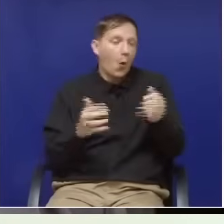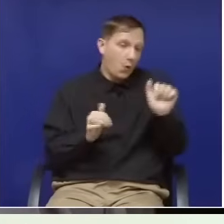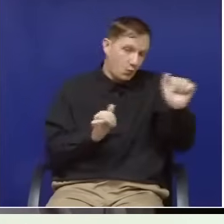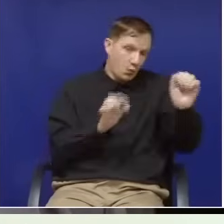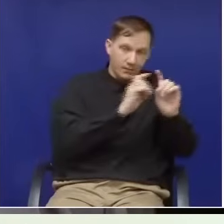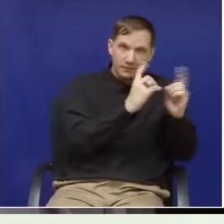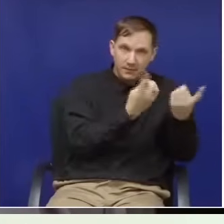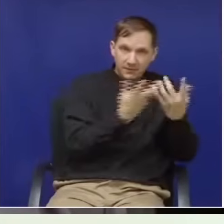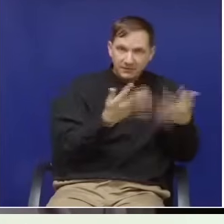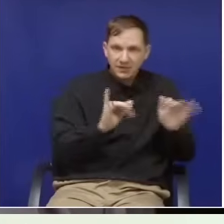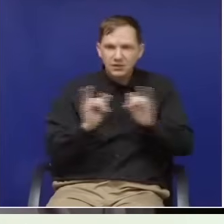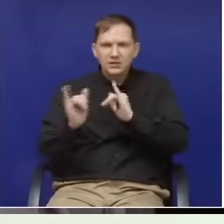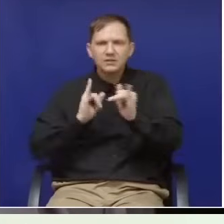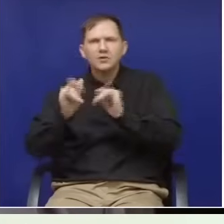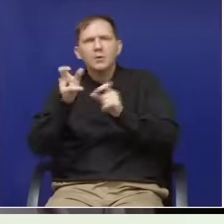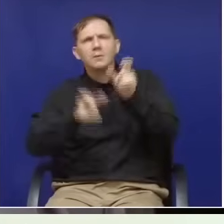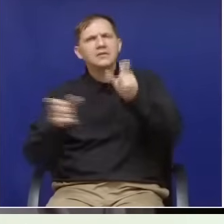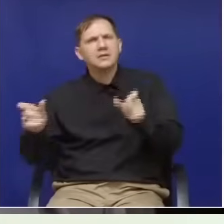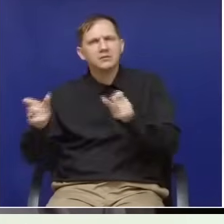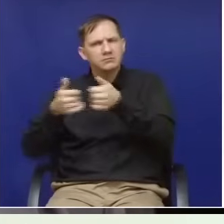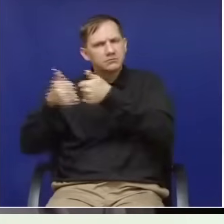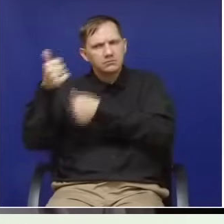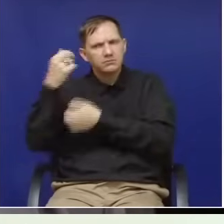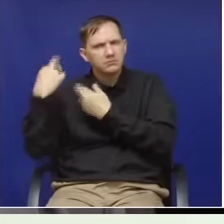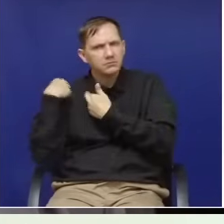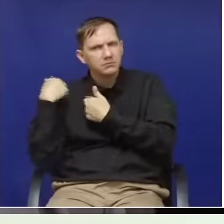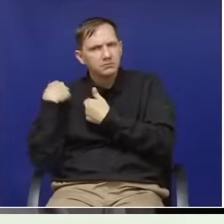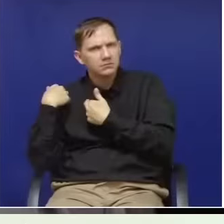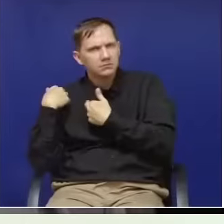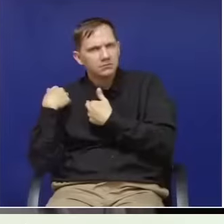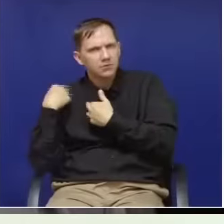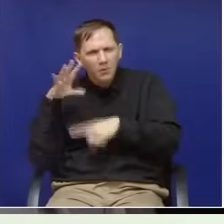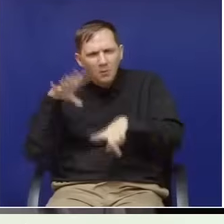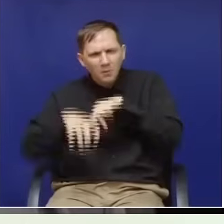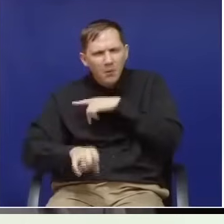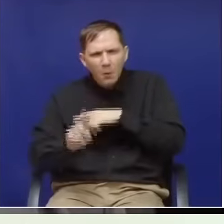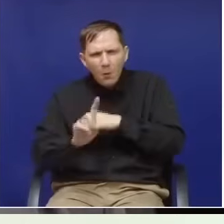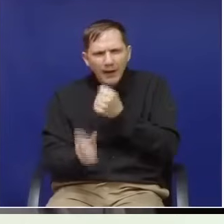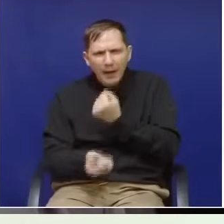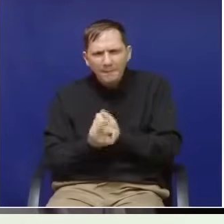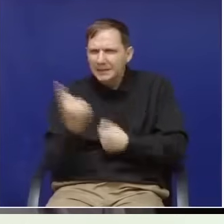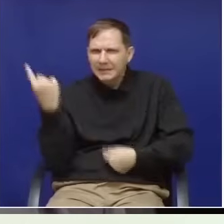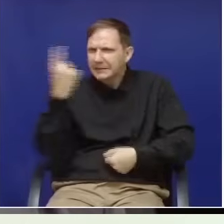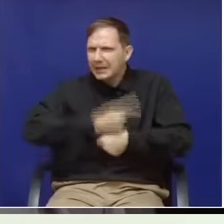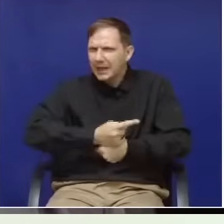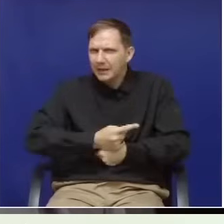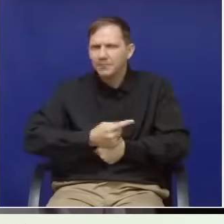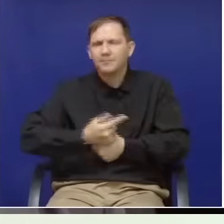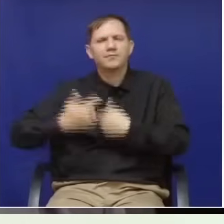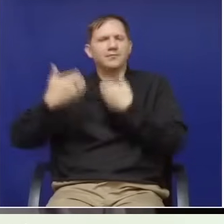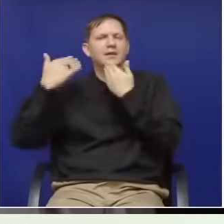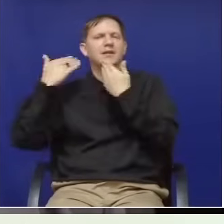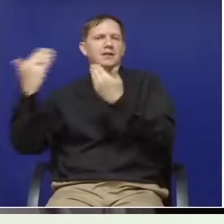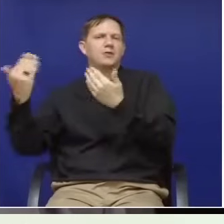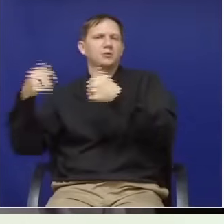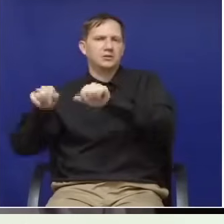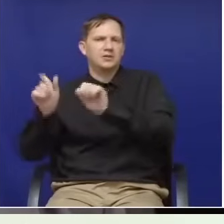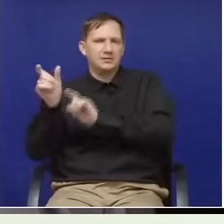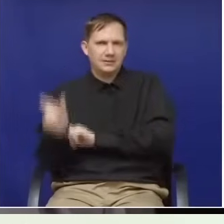interviewed the people in charge of that facilities to understand what really happened on that particular day? Councillor Ntramashtul, up the backs.